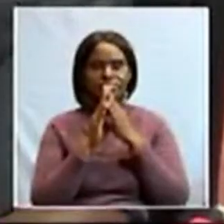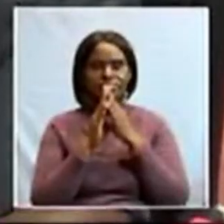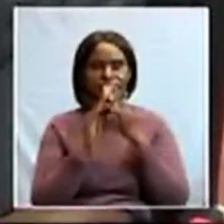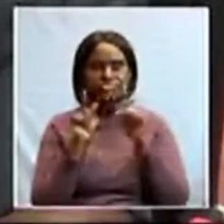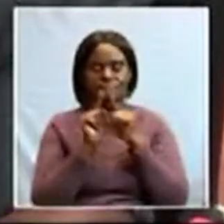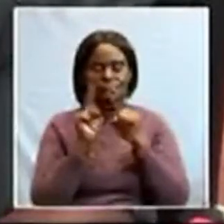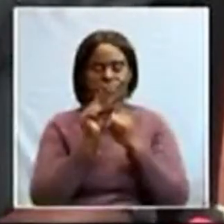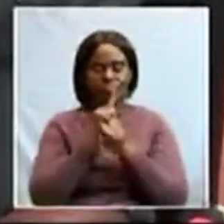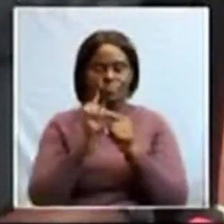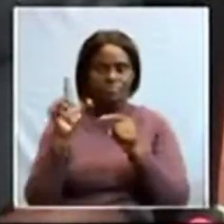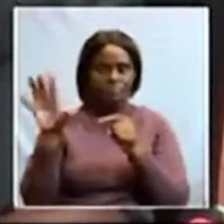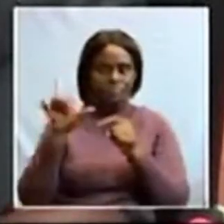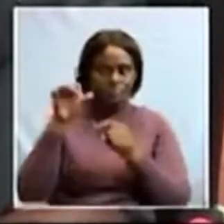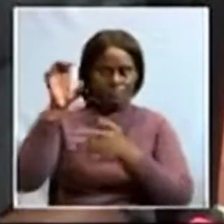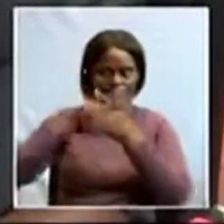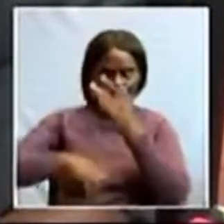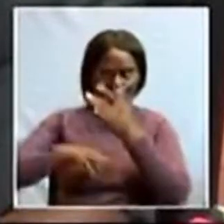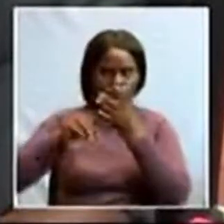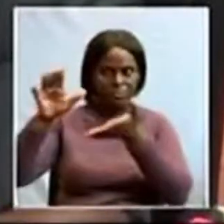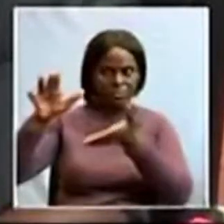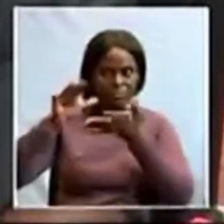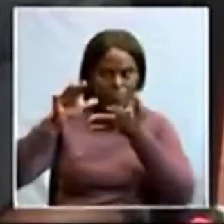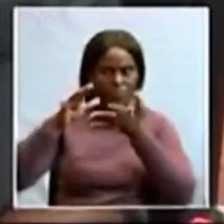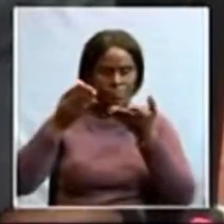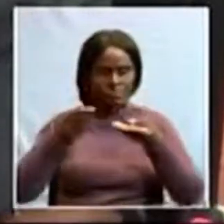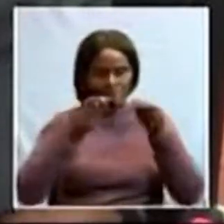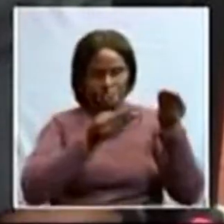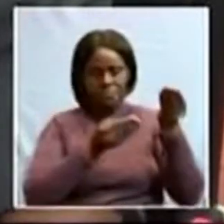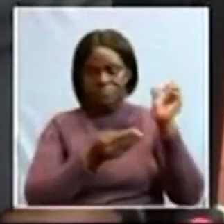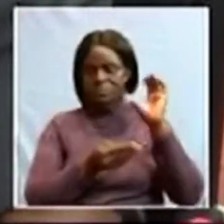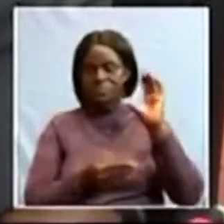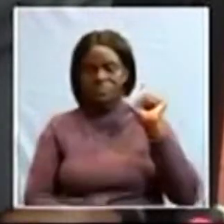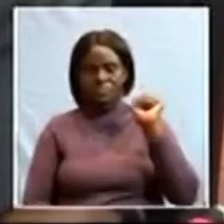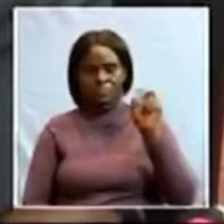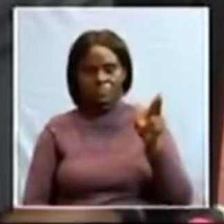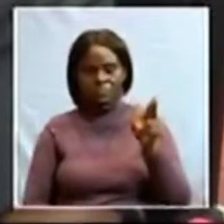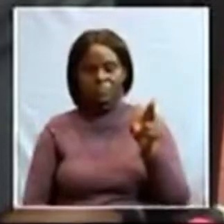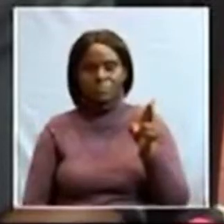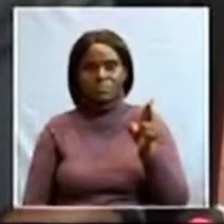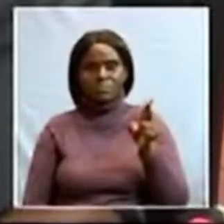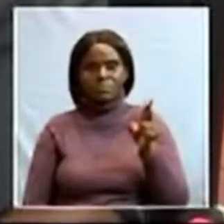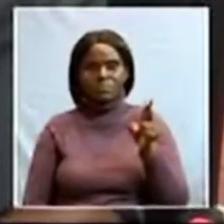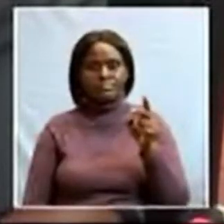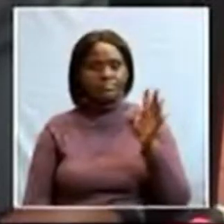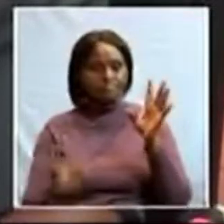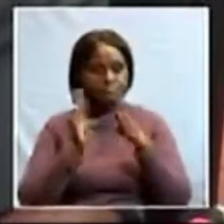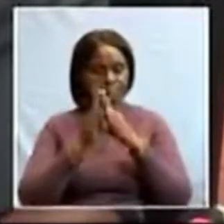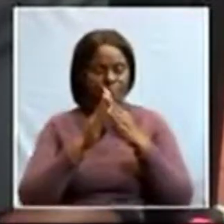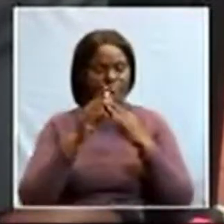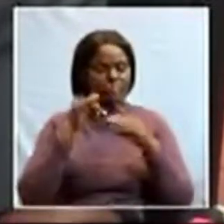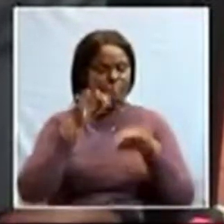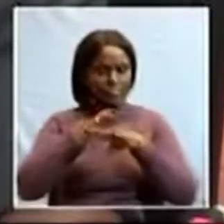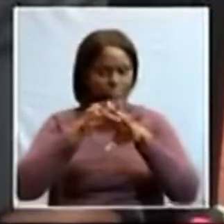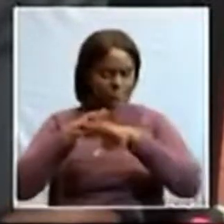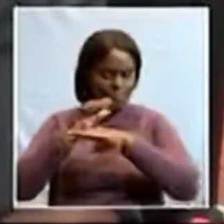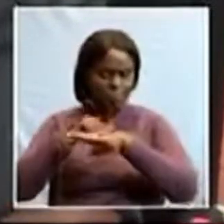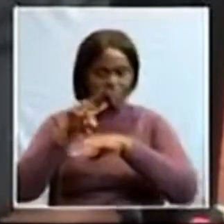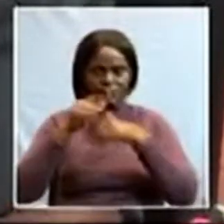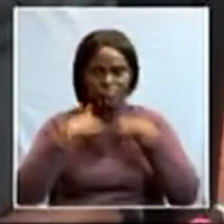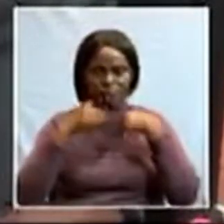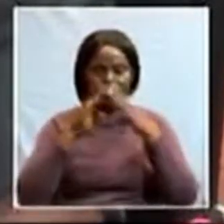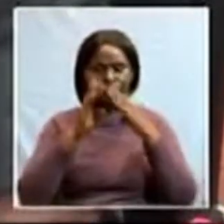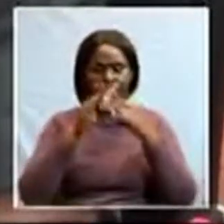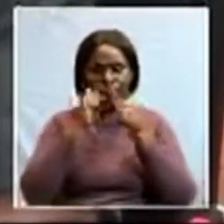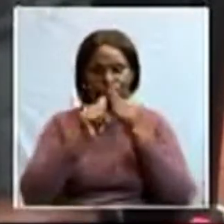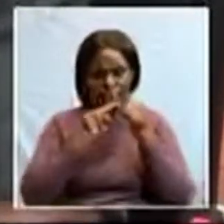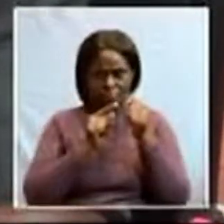like you just went and withdrew the lump sum, brought cash in the particular meeting you are calling you had that meeting, because to us